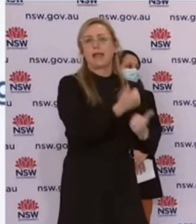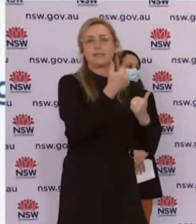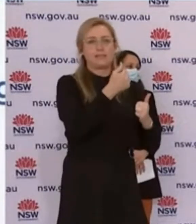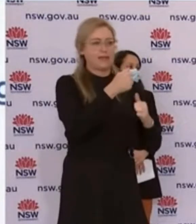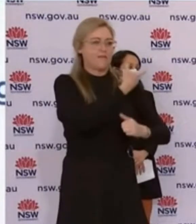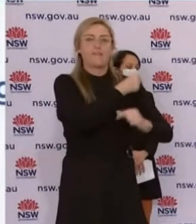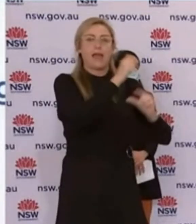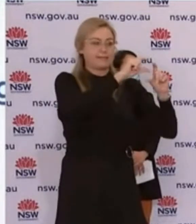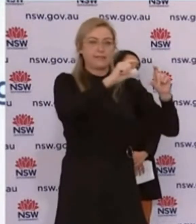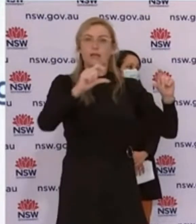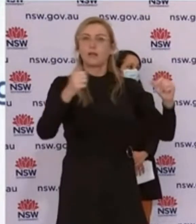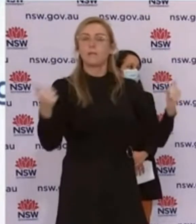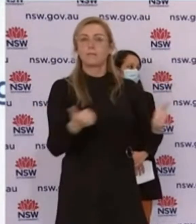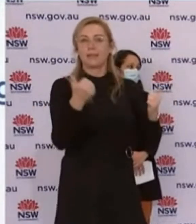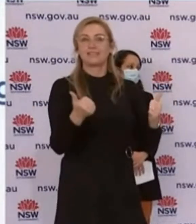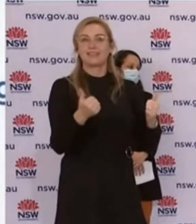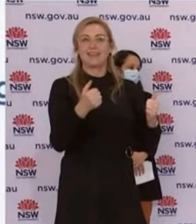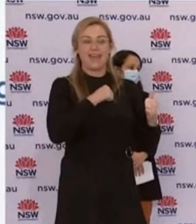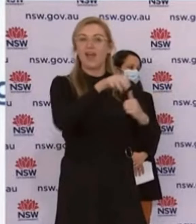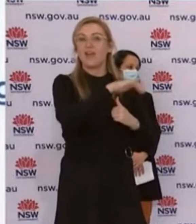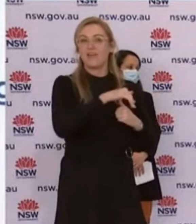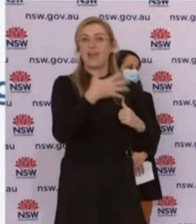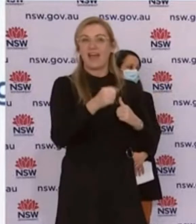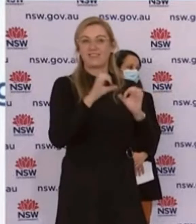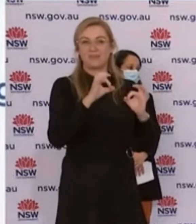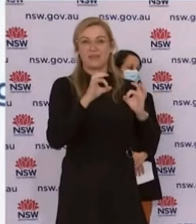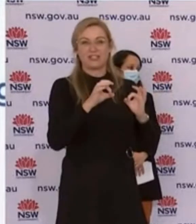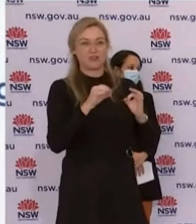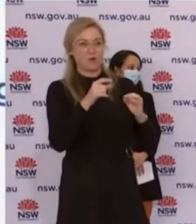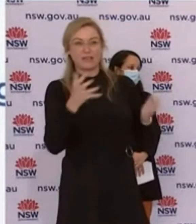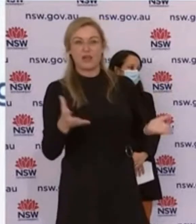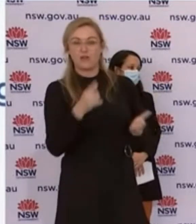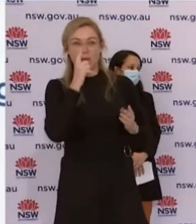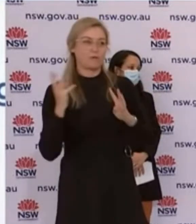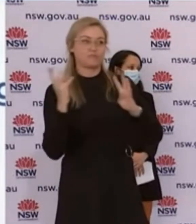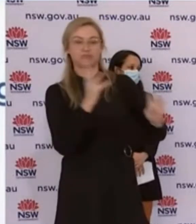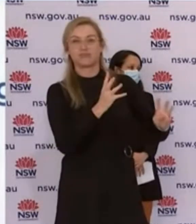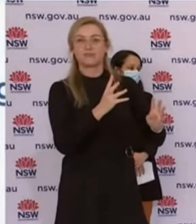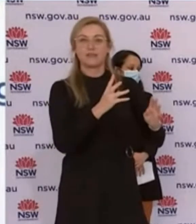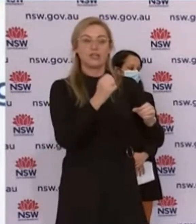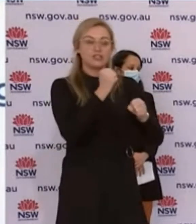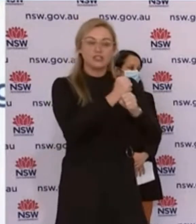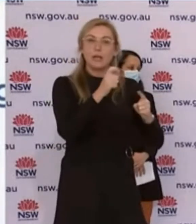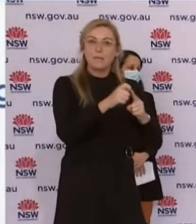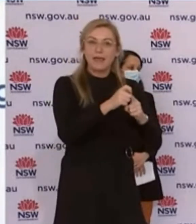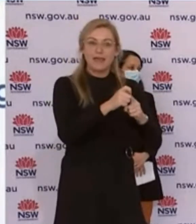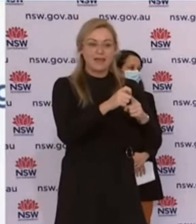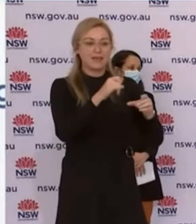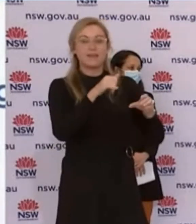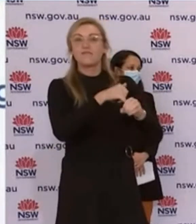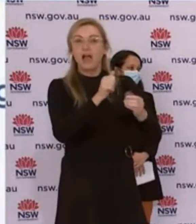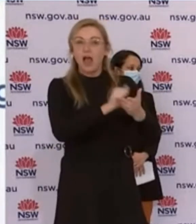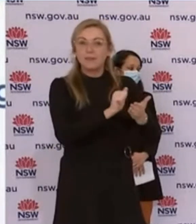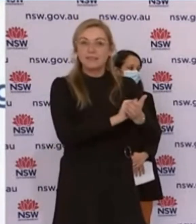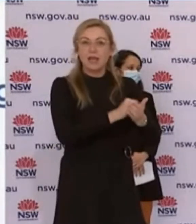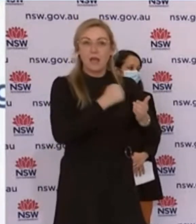of vaccines. Our community is having a vaxathon this weekend with our GPs and our pharmacists getting involved in Gunnedah, where I live.